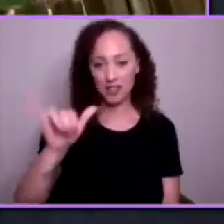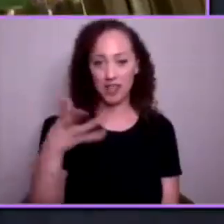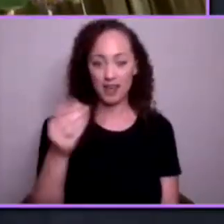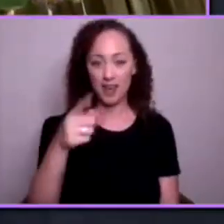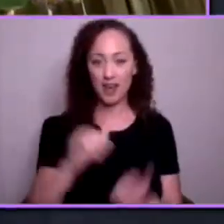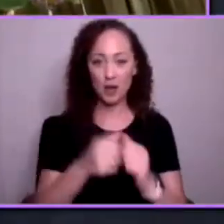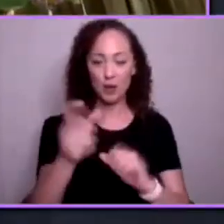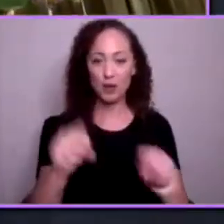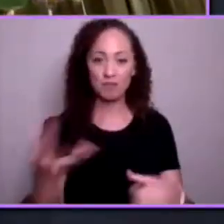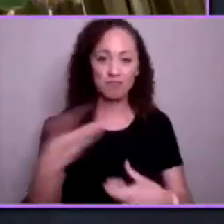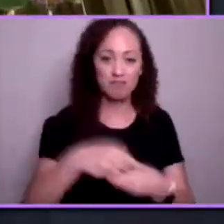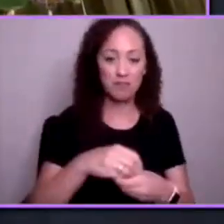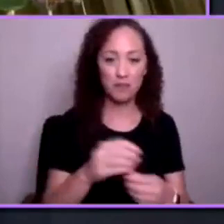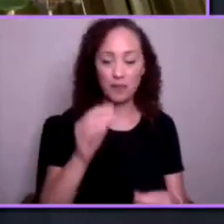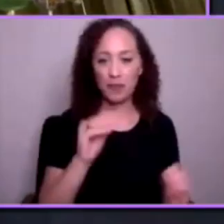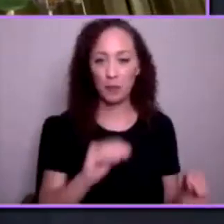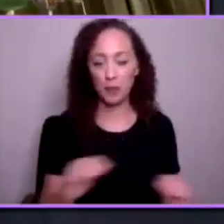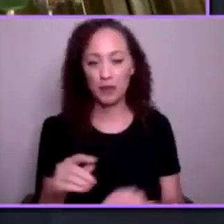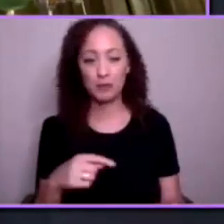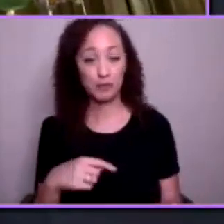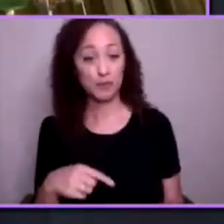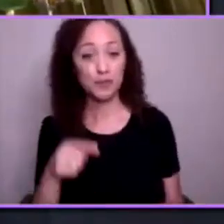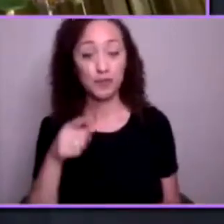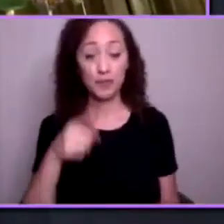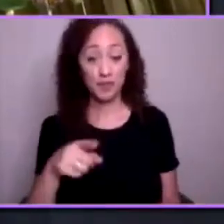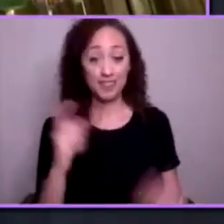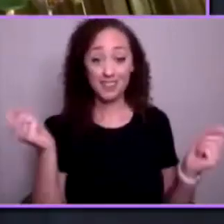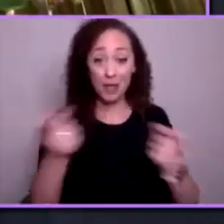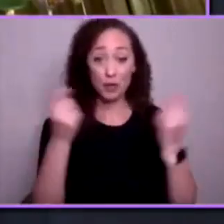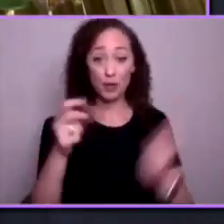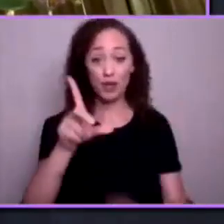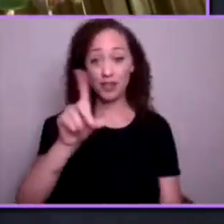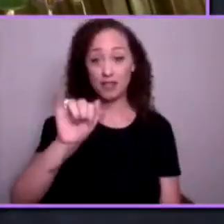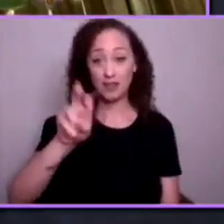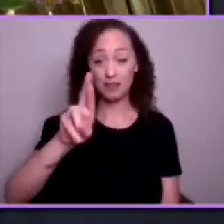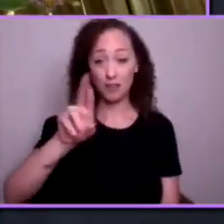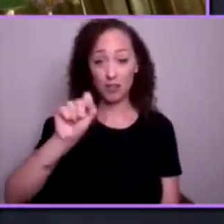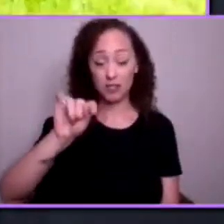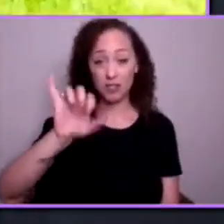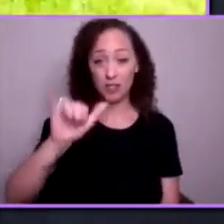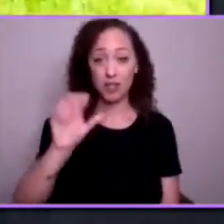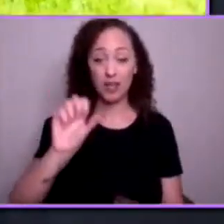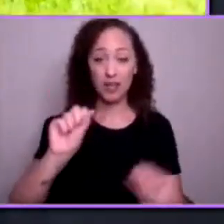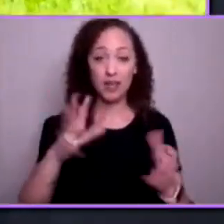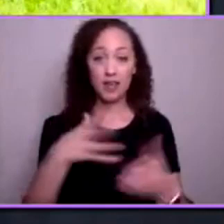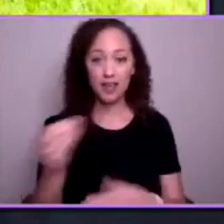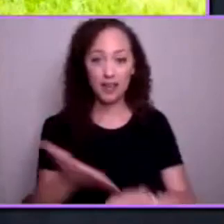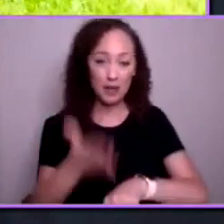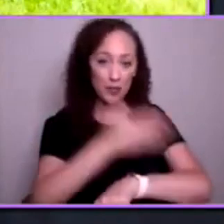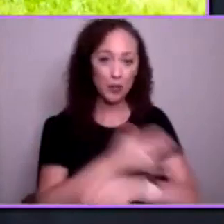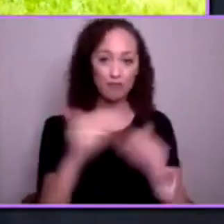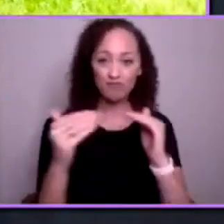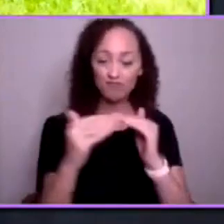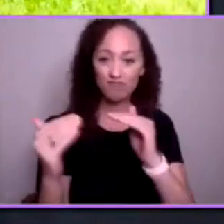be an agent of change and celebrate diversity and help to improve inclusion and equity in the West Coast Swing community. Our 3 initiatives